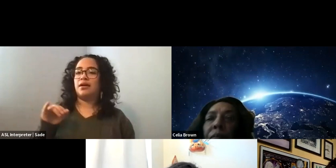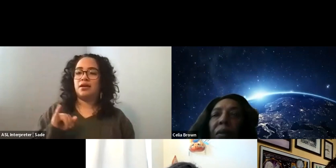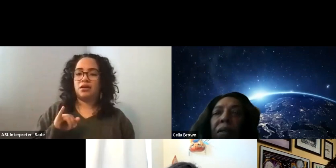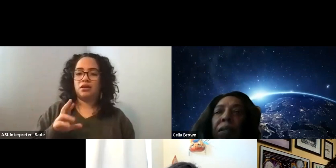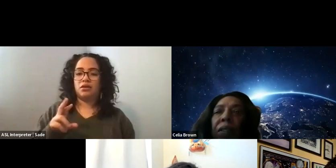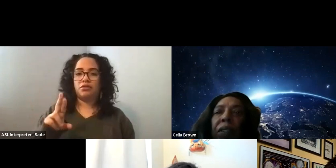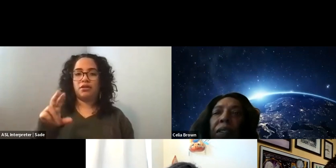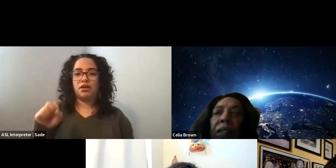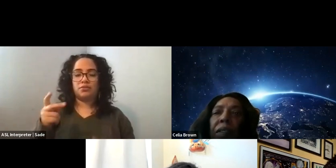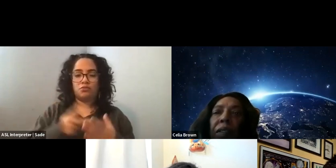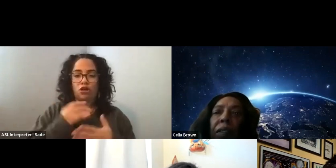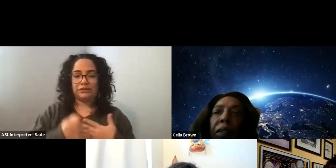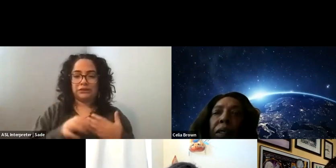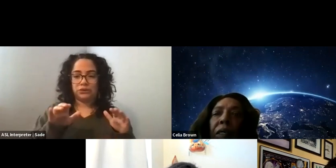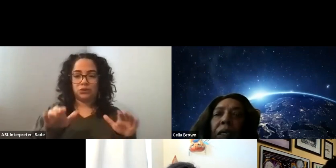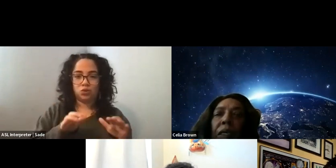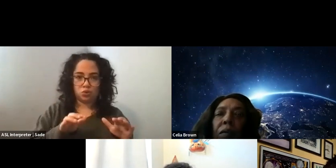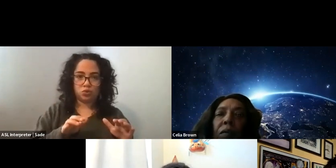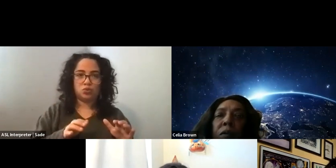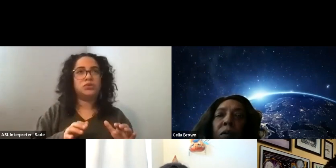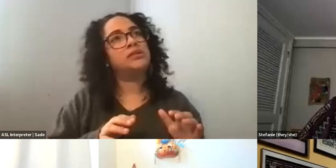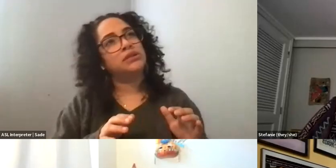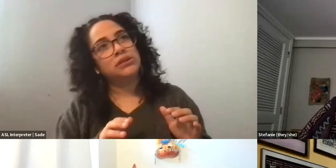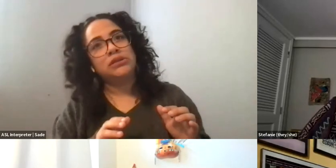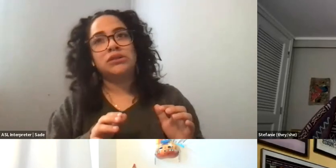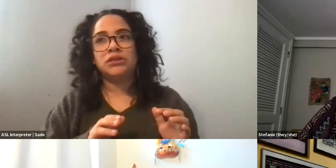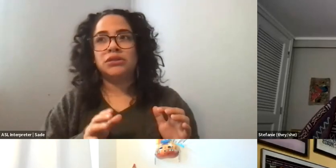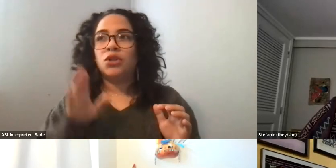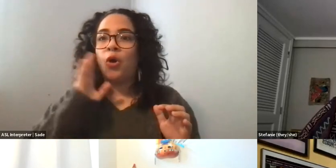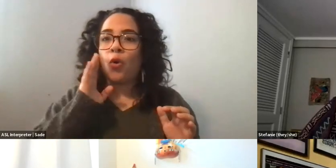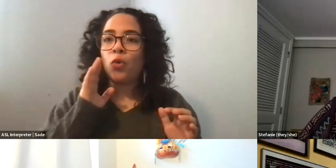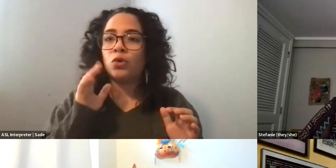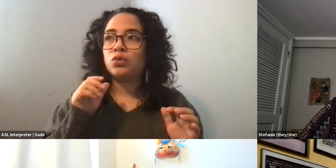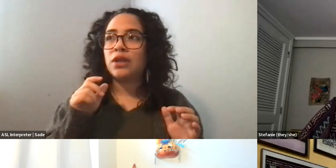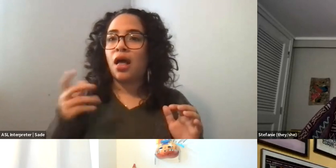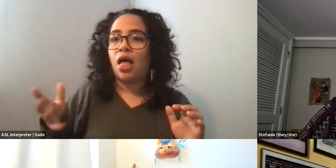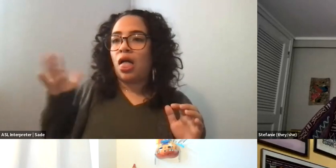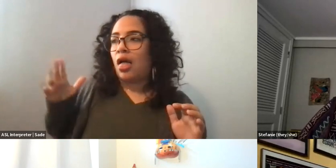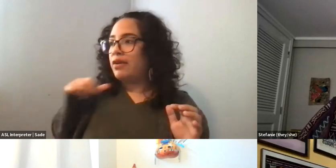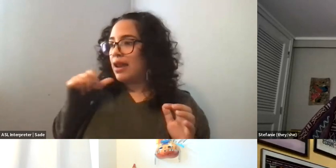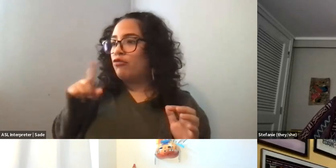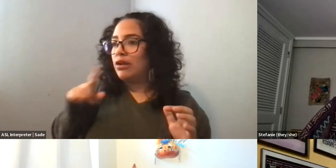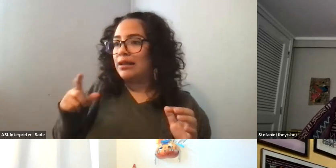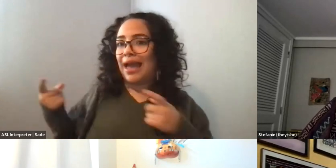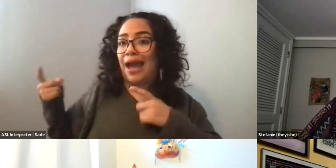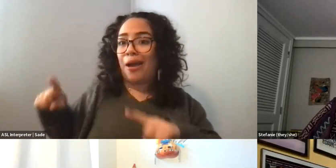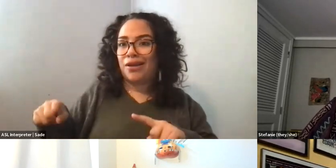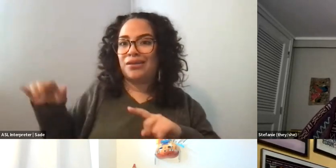did that, you know, just wasn't being done at the time was